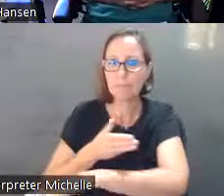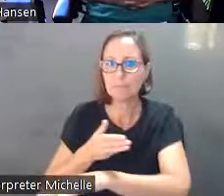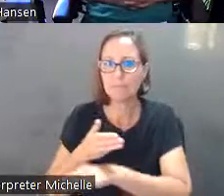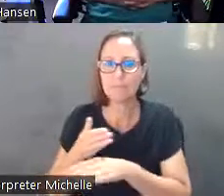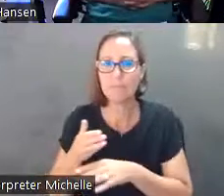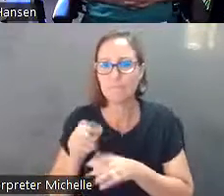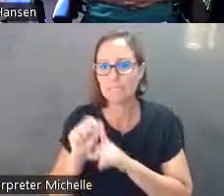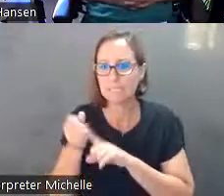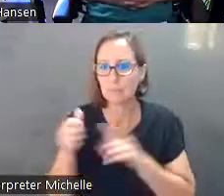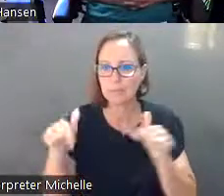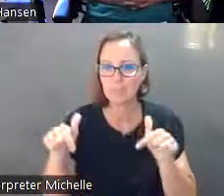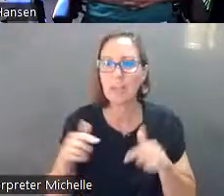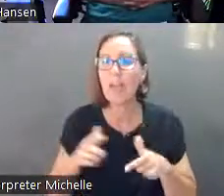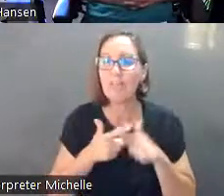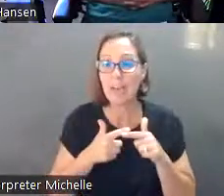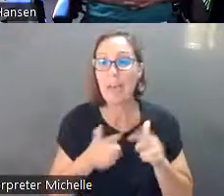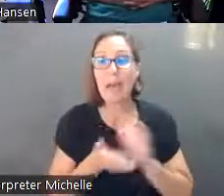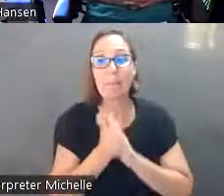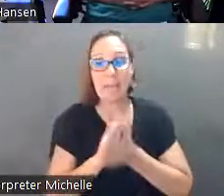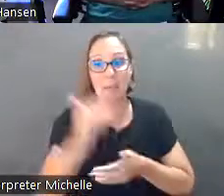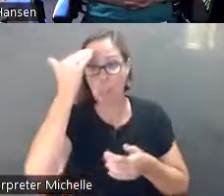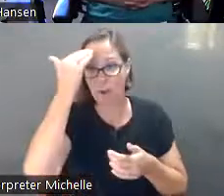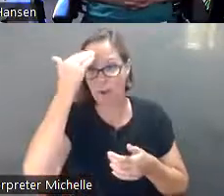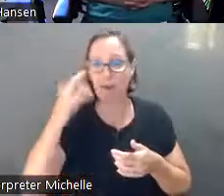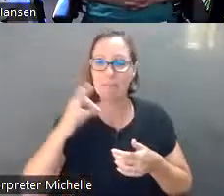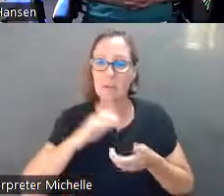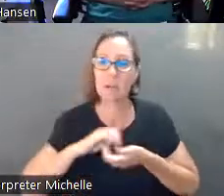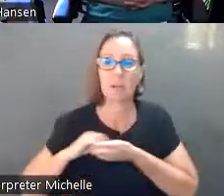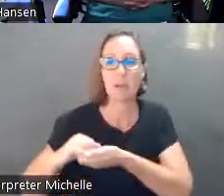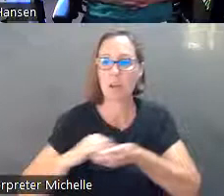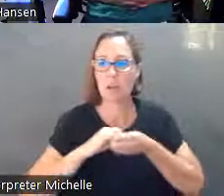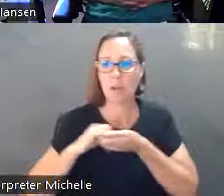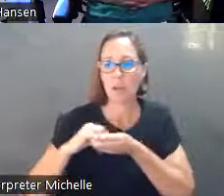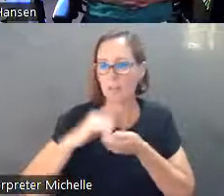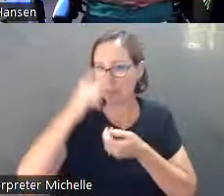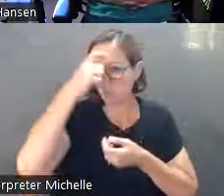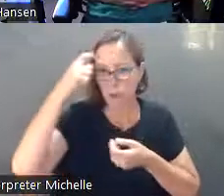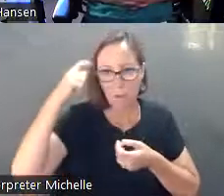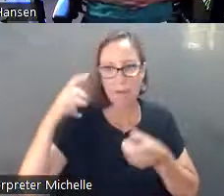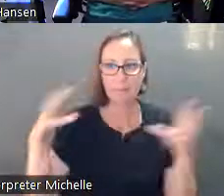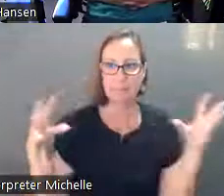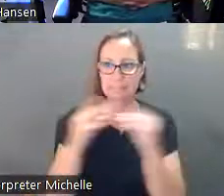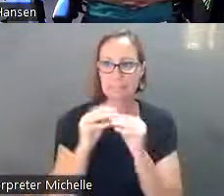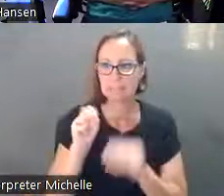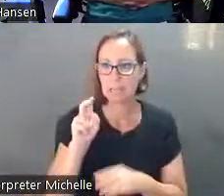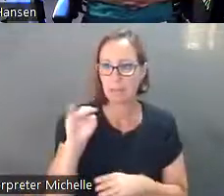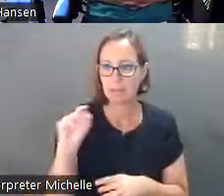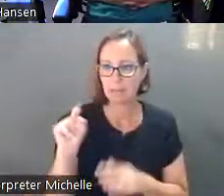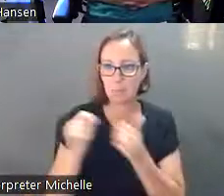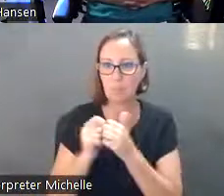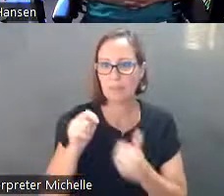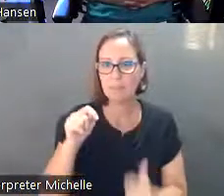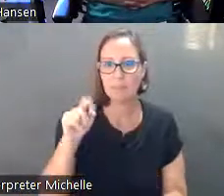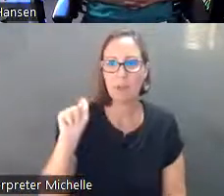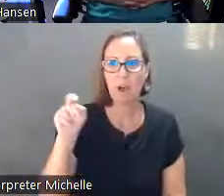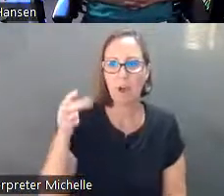And then I became aware of the collective healing or the collective trauma summit with Thomas Hubble, which is